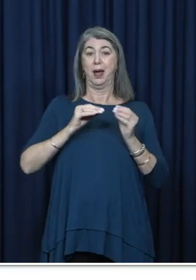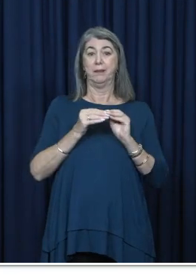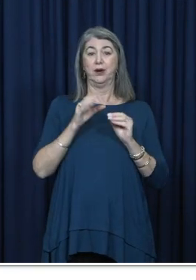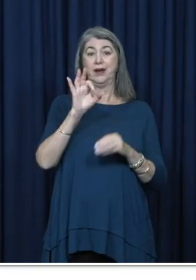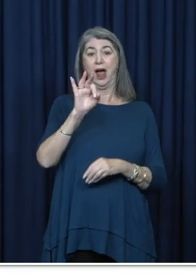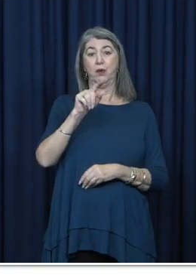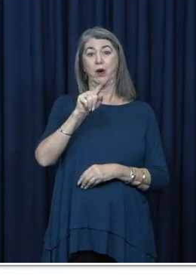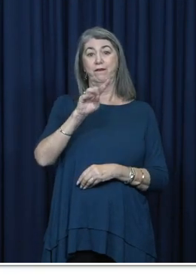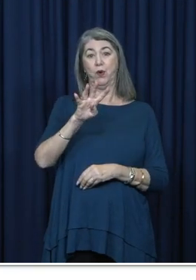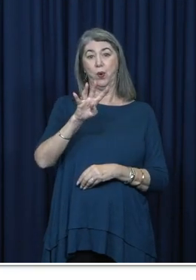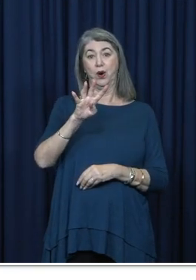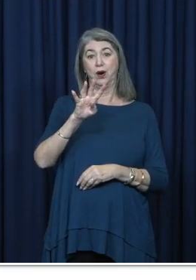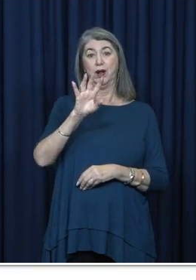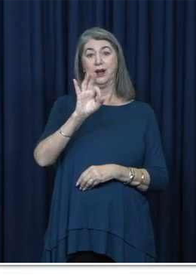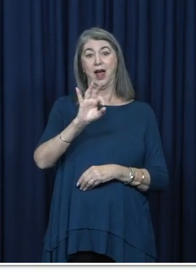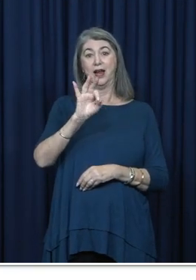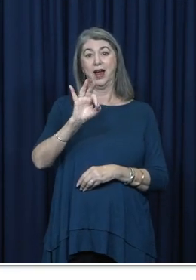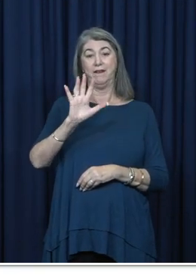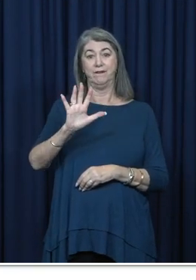is